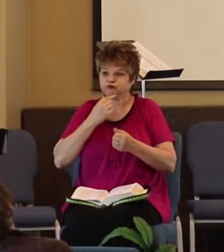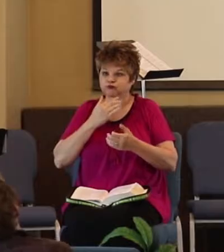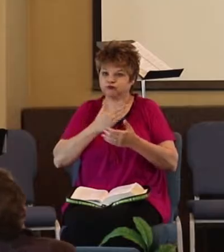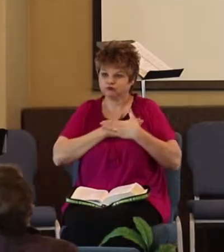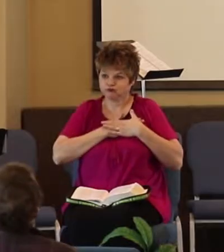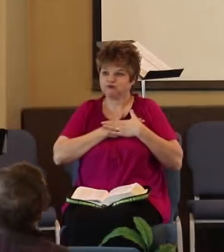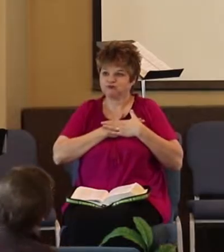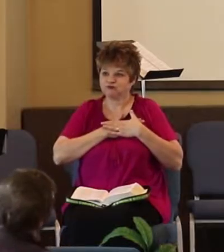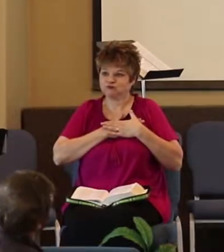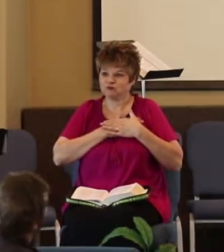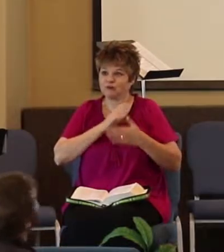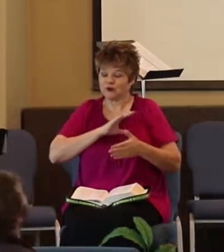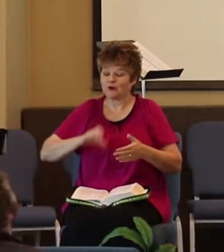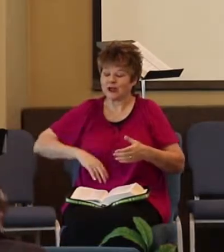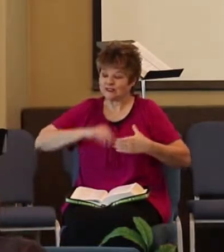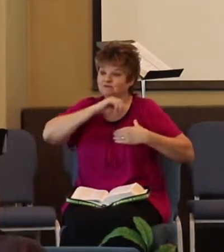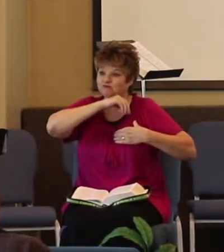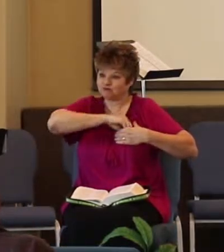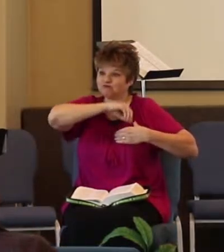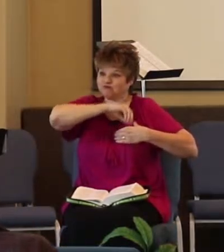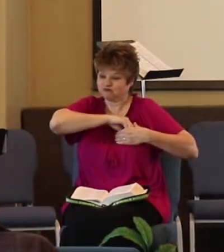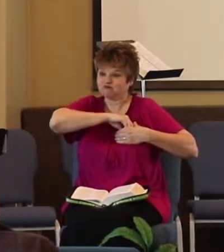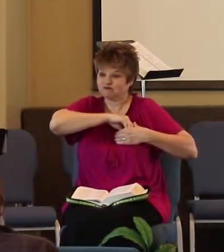and Christ is in us.